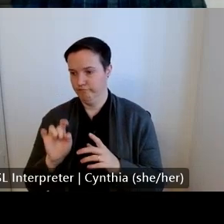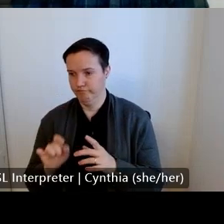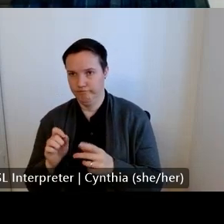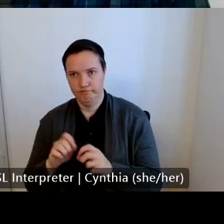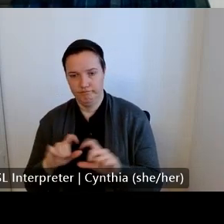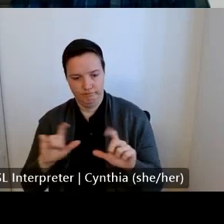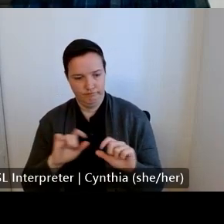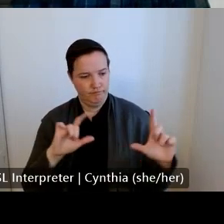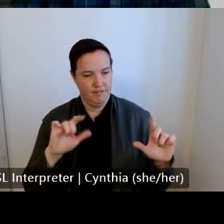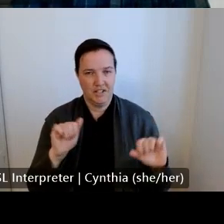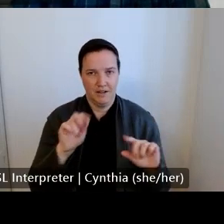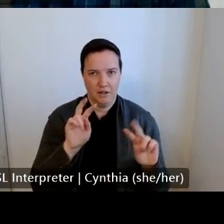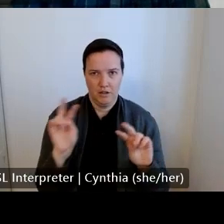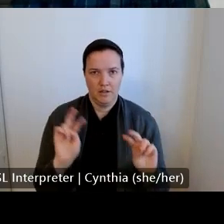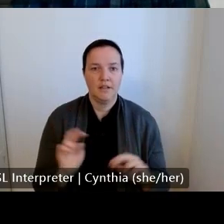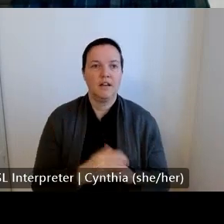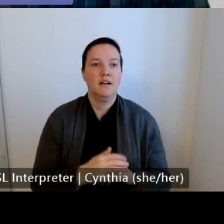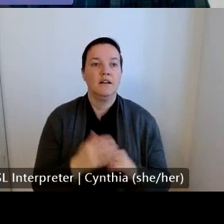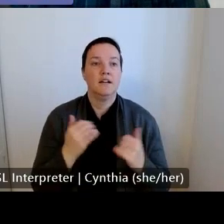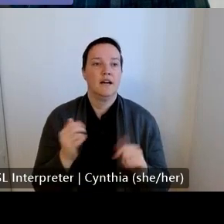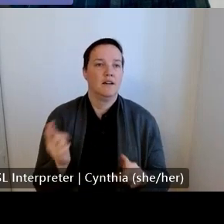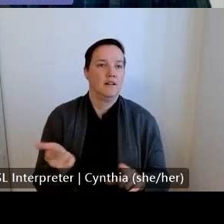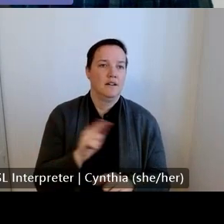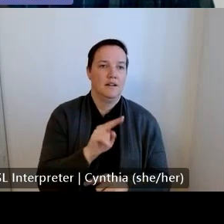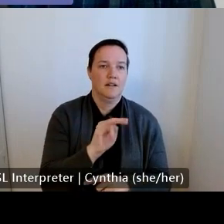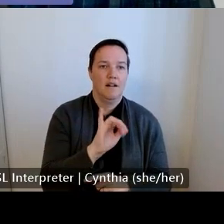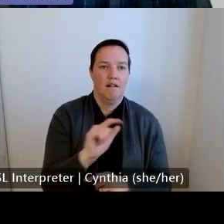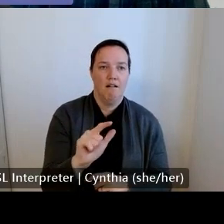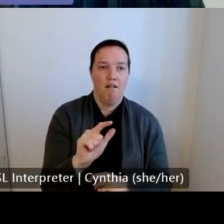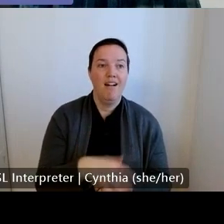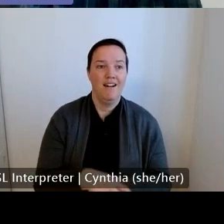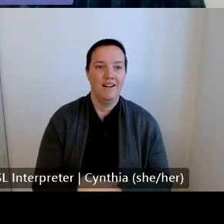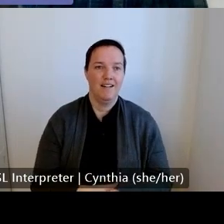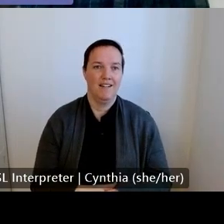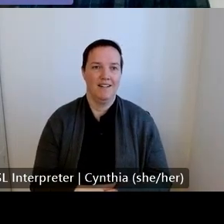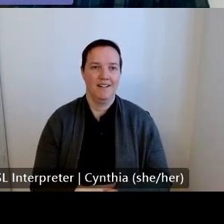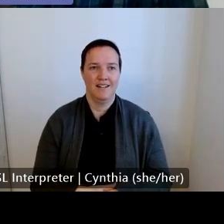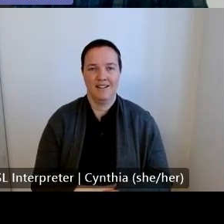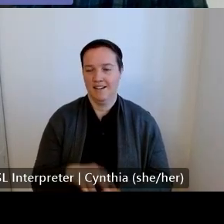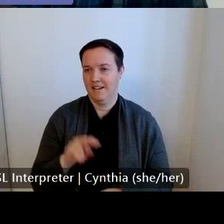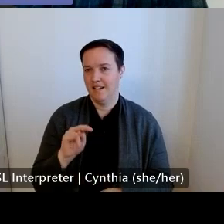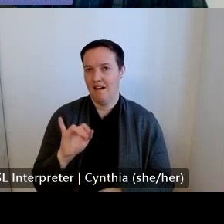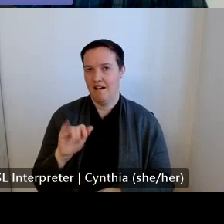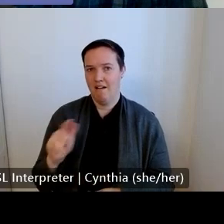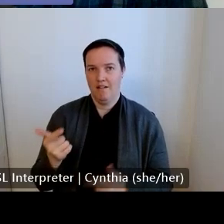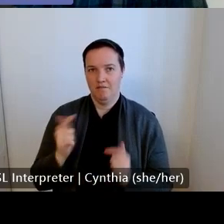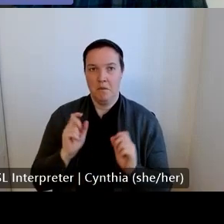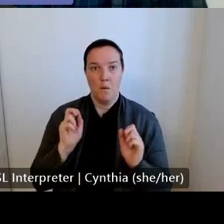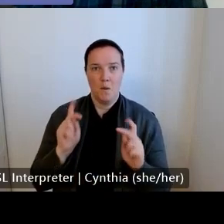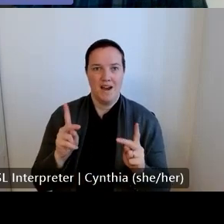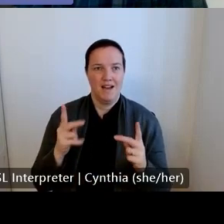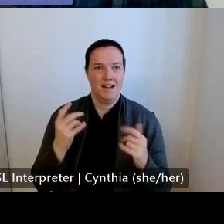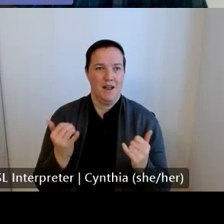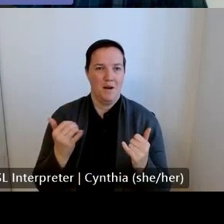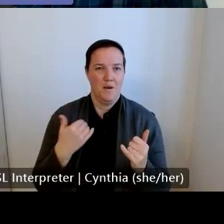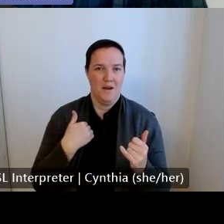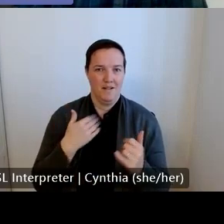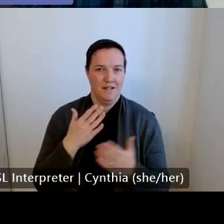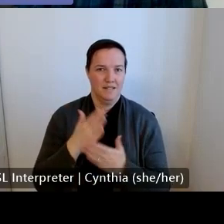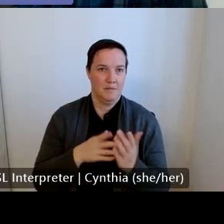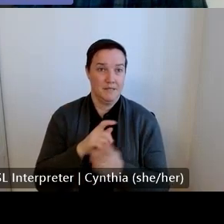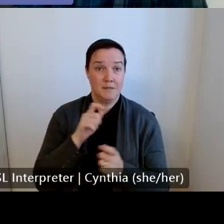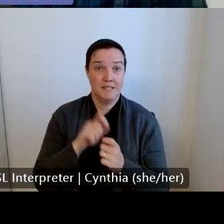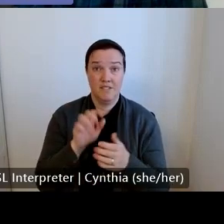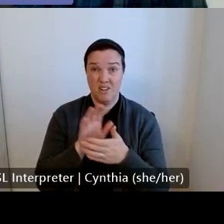I want to flip it over back to Niall. Okay. All right. And we also have some specific school,